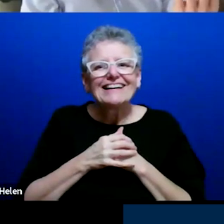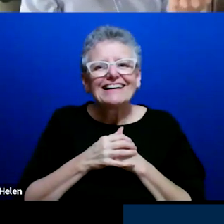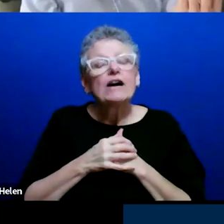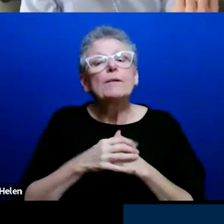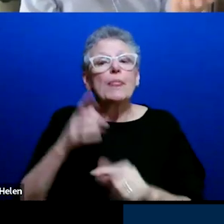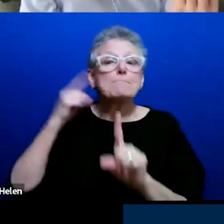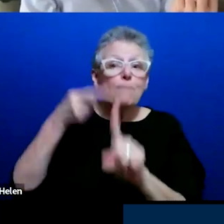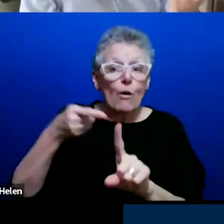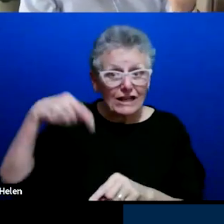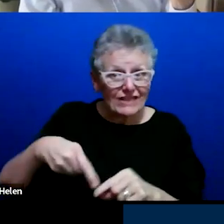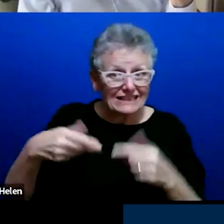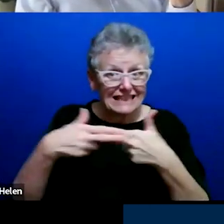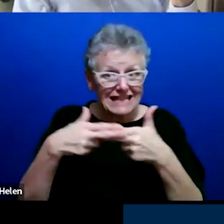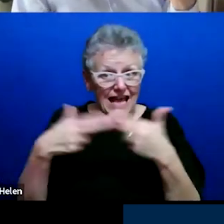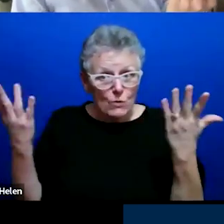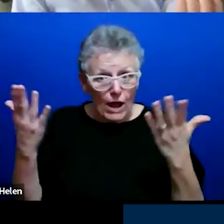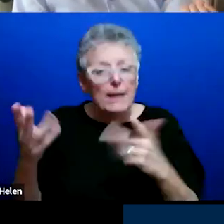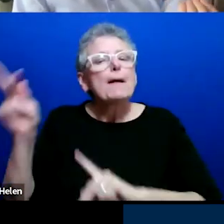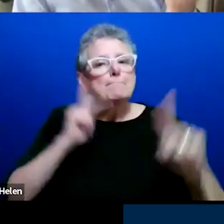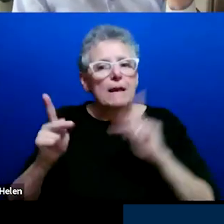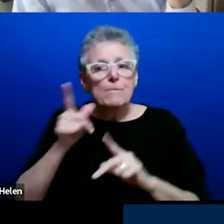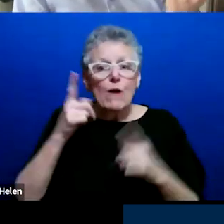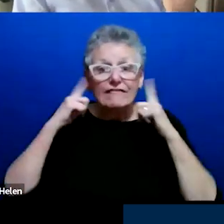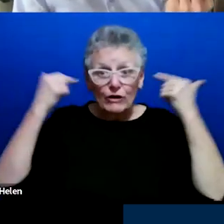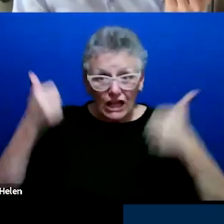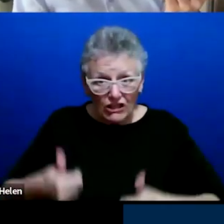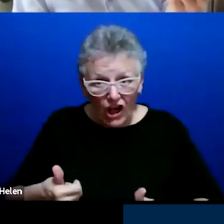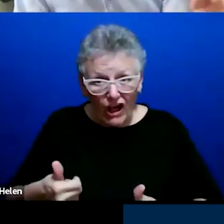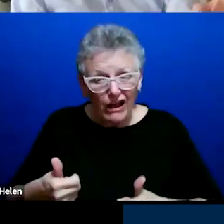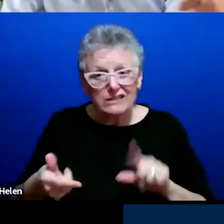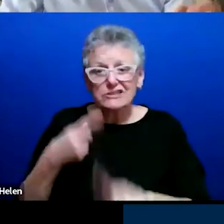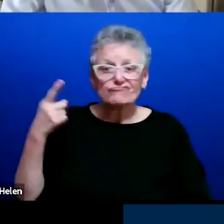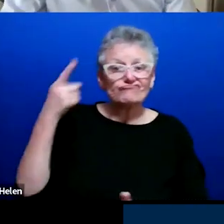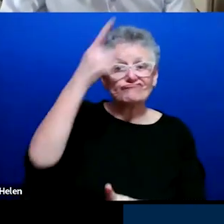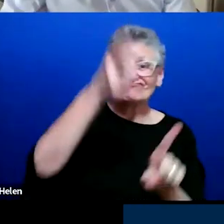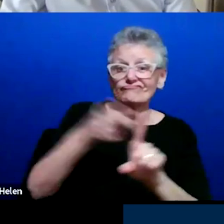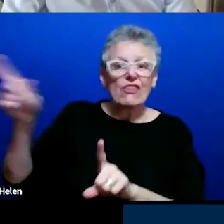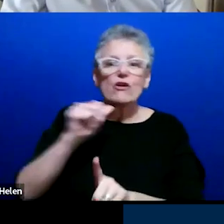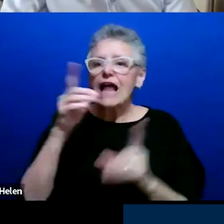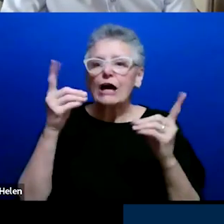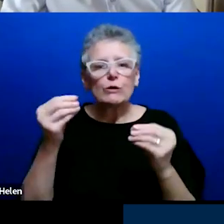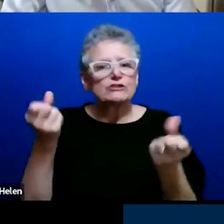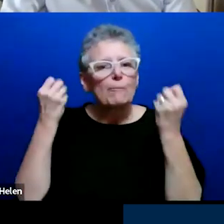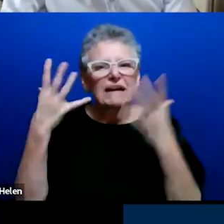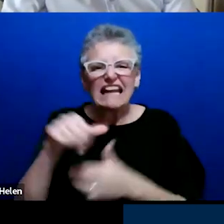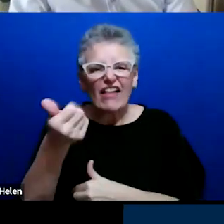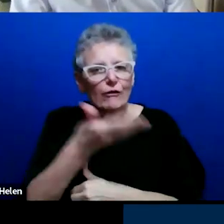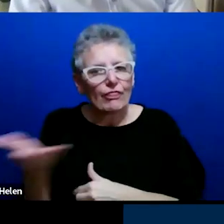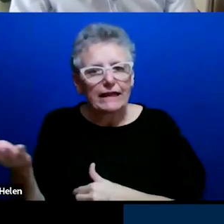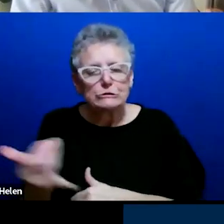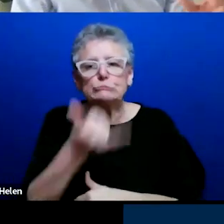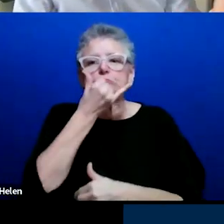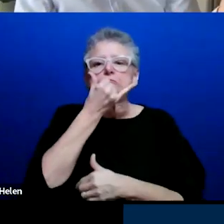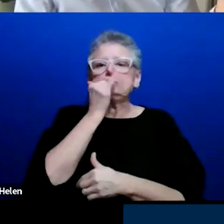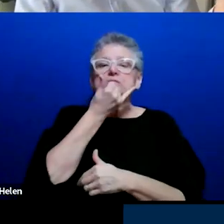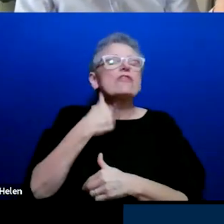The bottom line of this slide is people with hearing loss are in the weeds. They're not doing all of this other stuff on the, They're